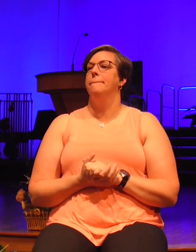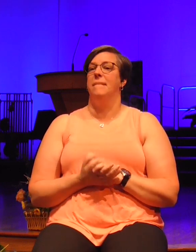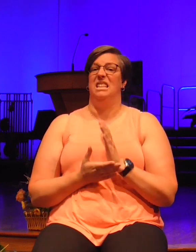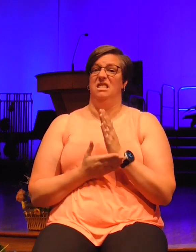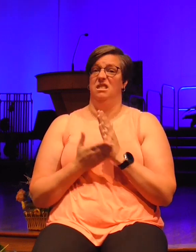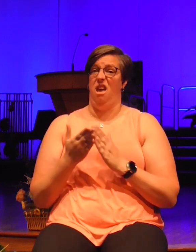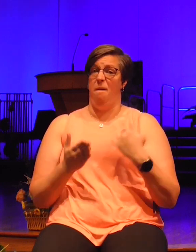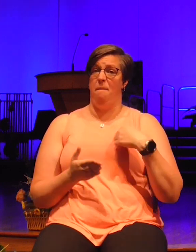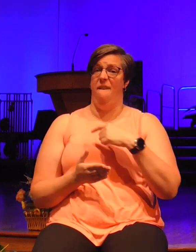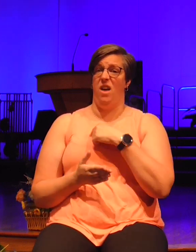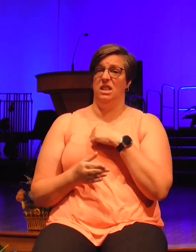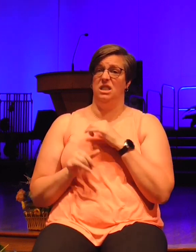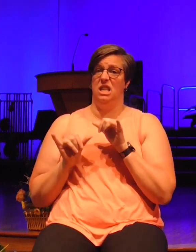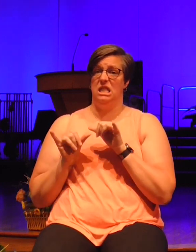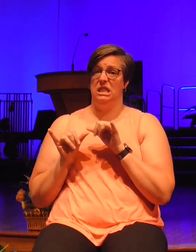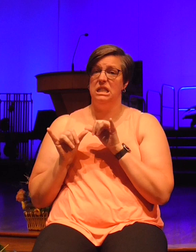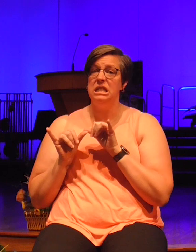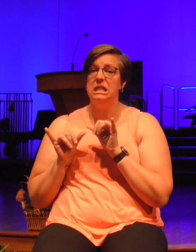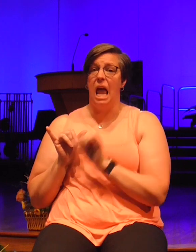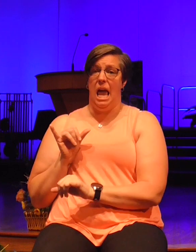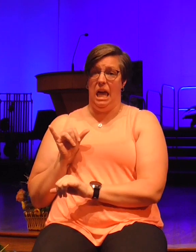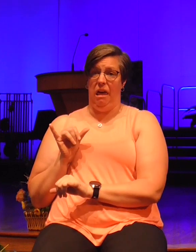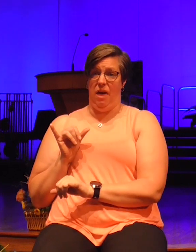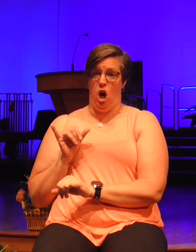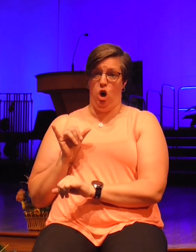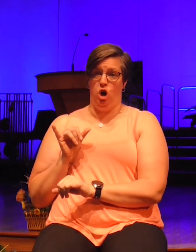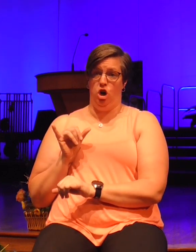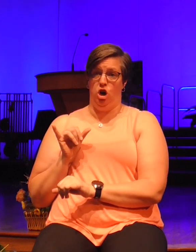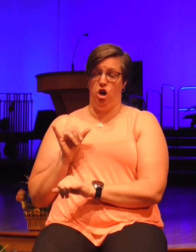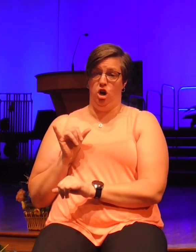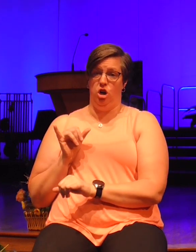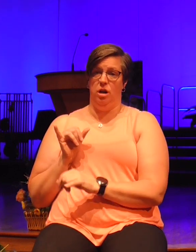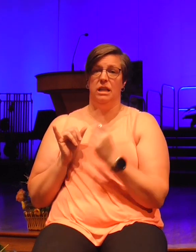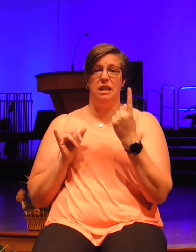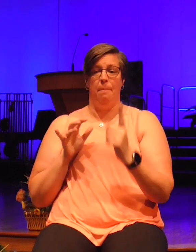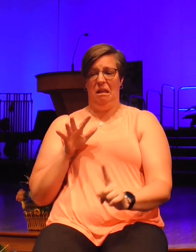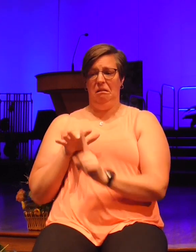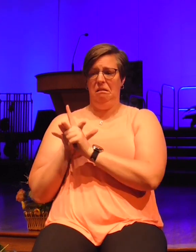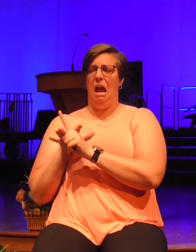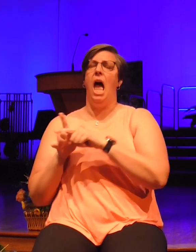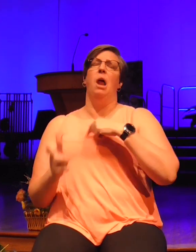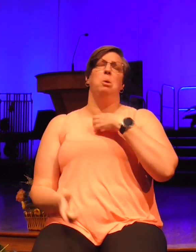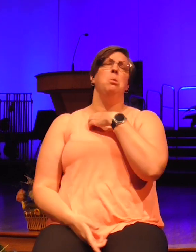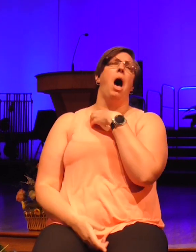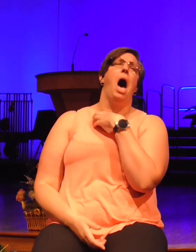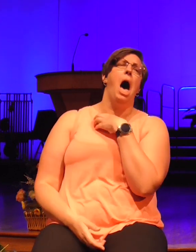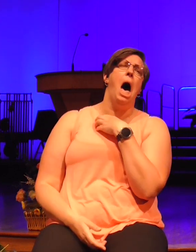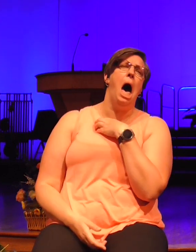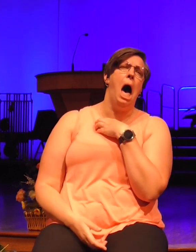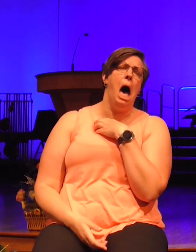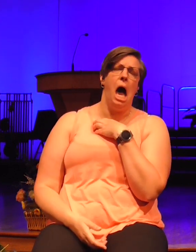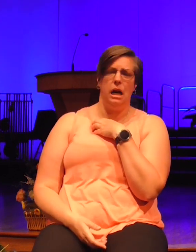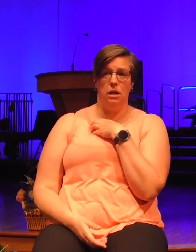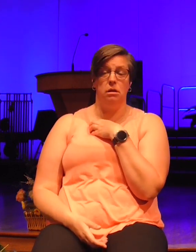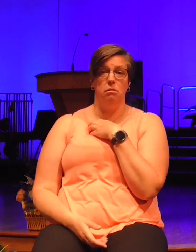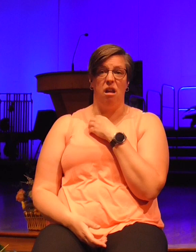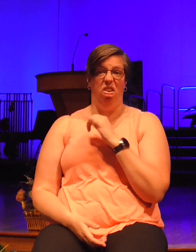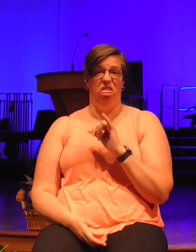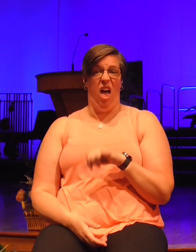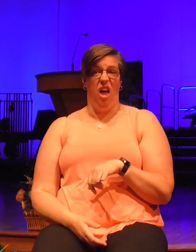live when it comes to solving our problems. Something comes up and it's like, and it's almost